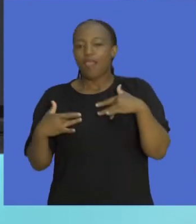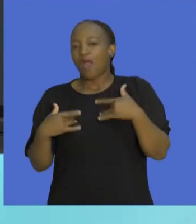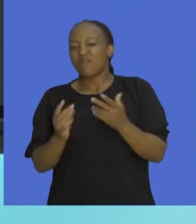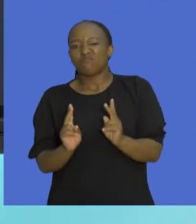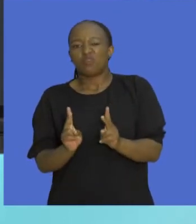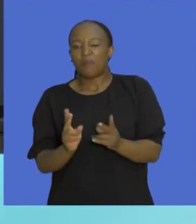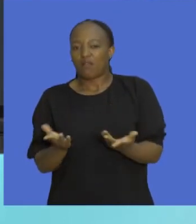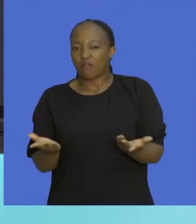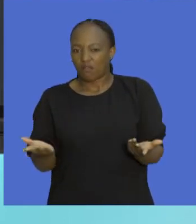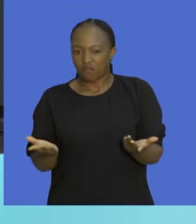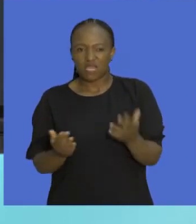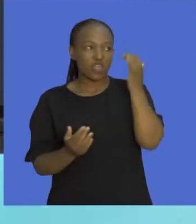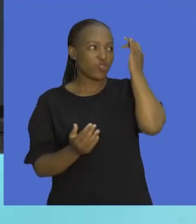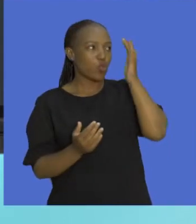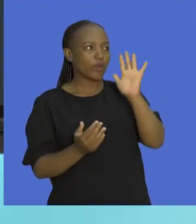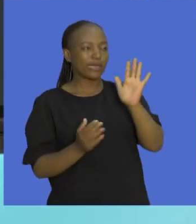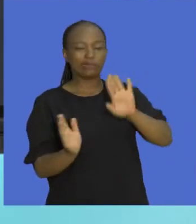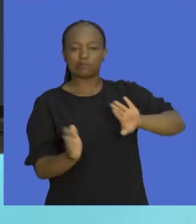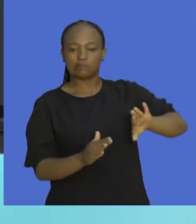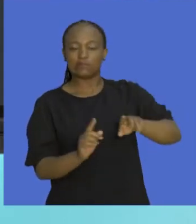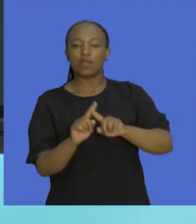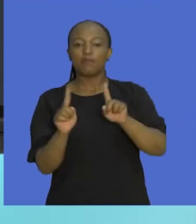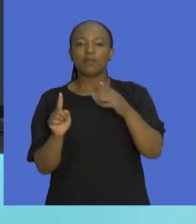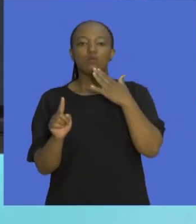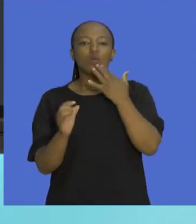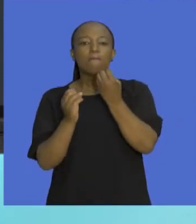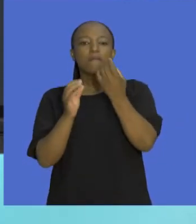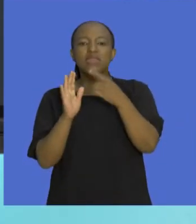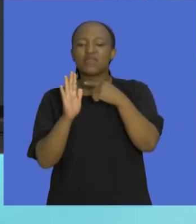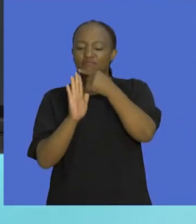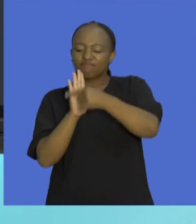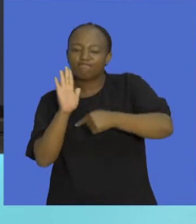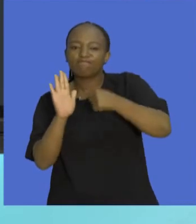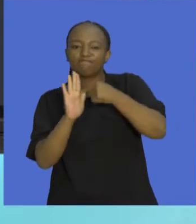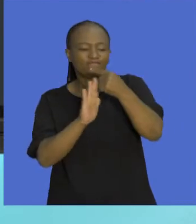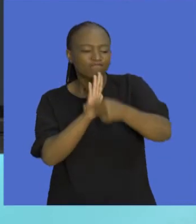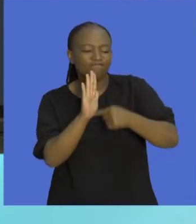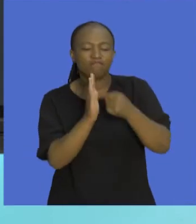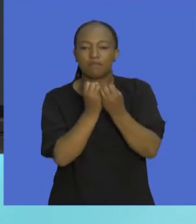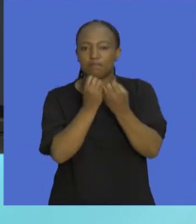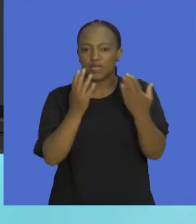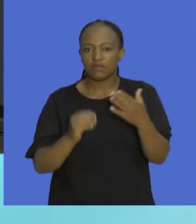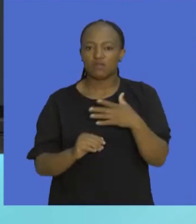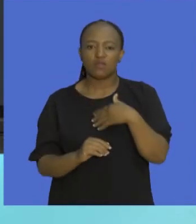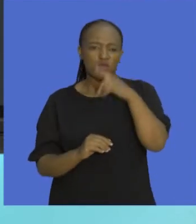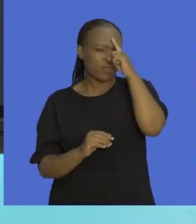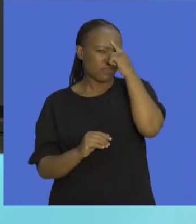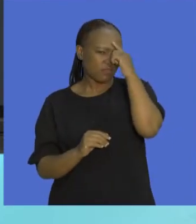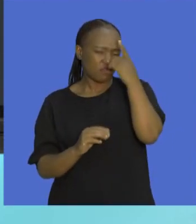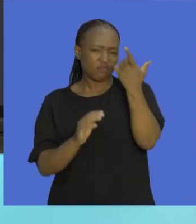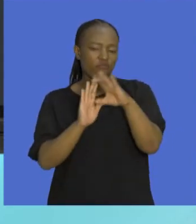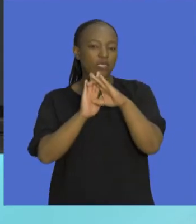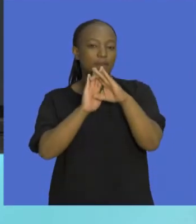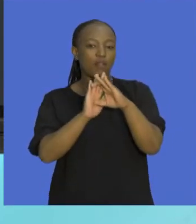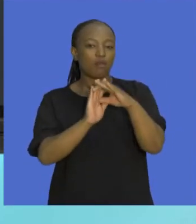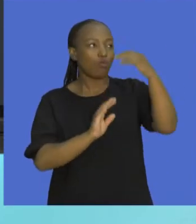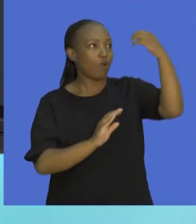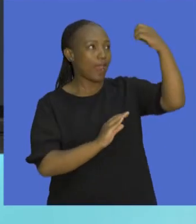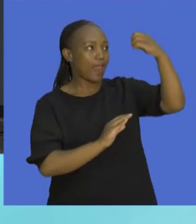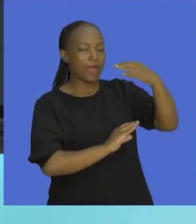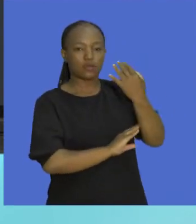know, beyond the theory, we know that we have got many circuits in our everyday life, you know. If you think about the resistance that a light bulb